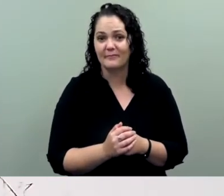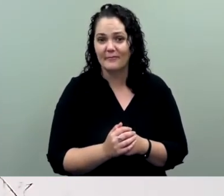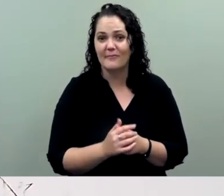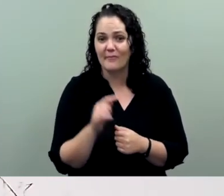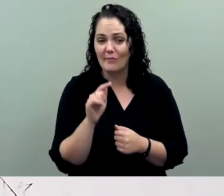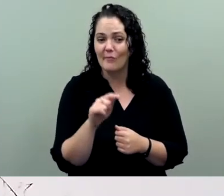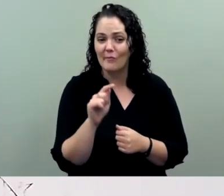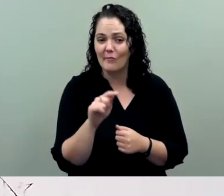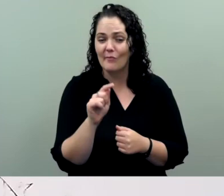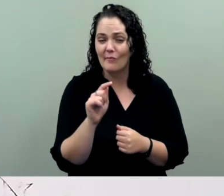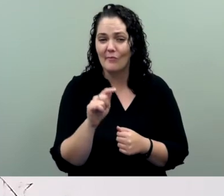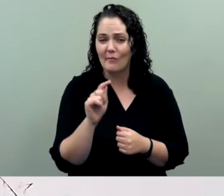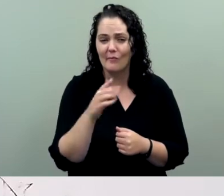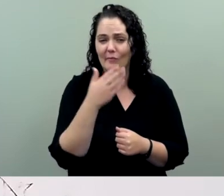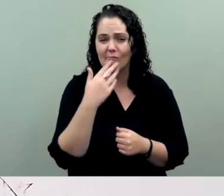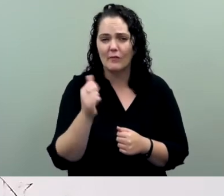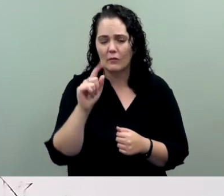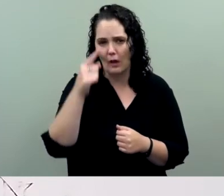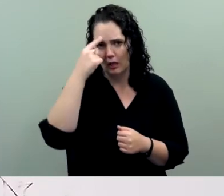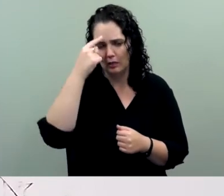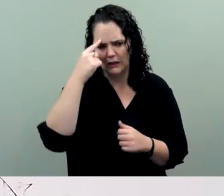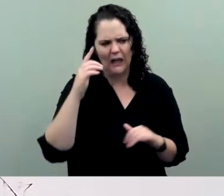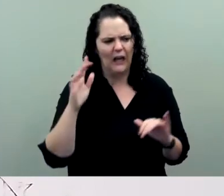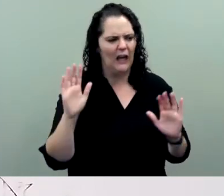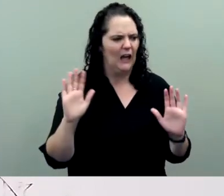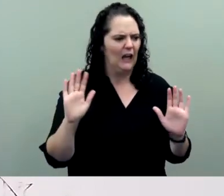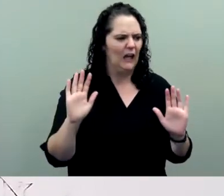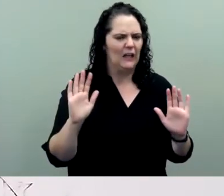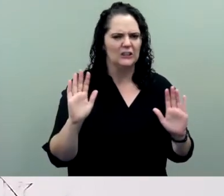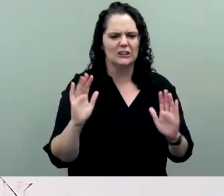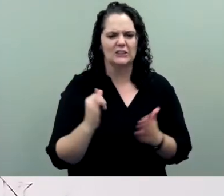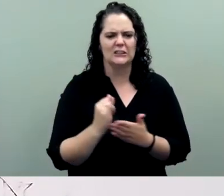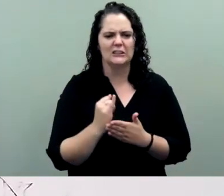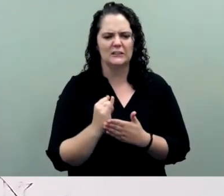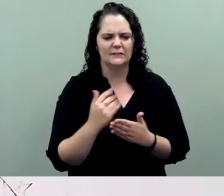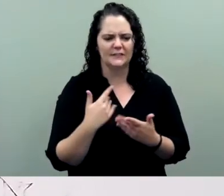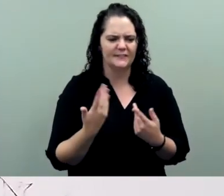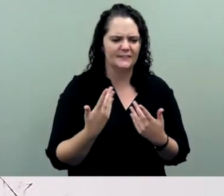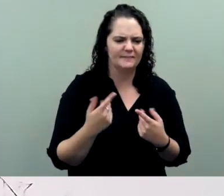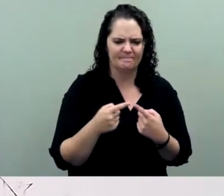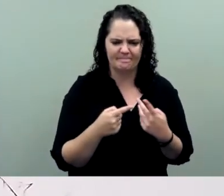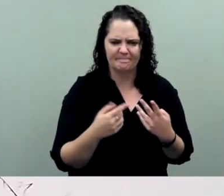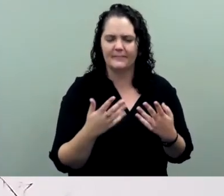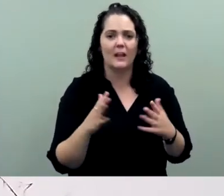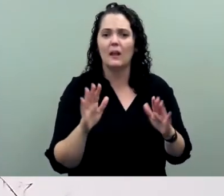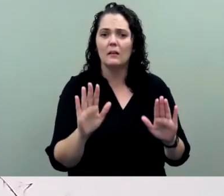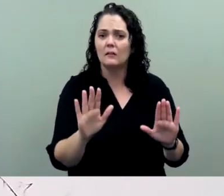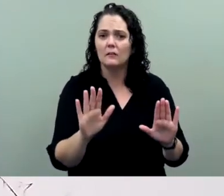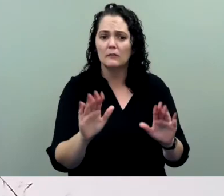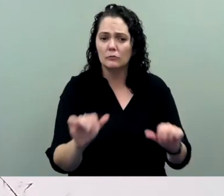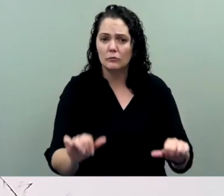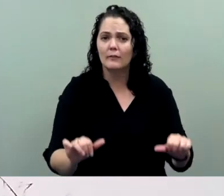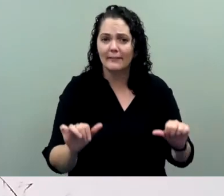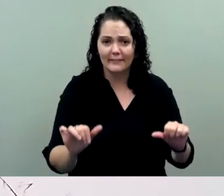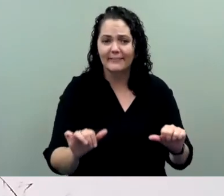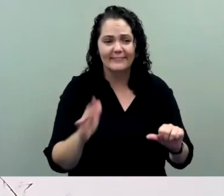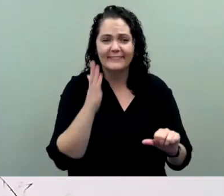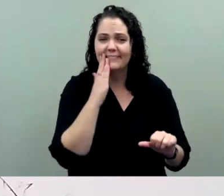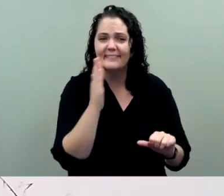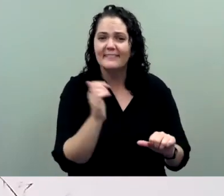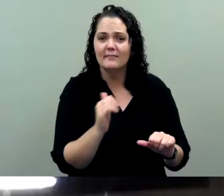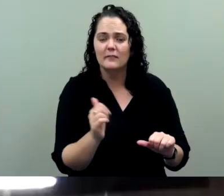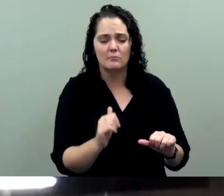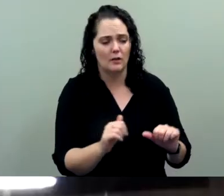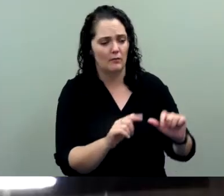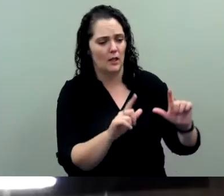don't think too much about or be too critical of yourselves if you're not matching the photograph or the person that's in front